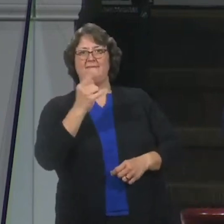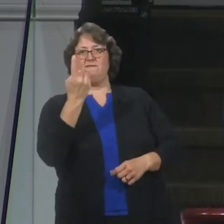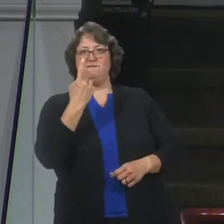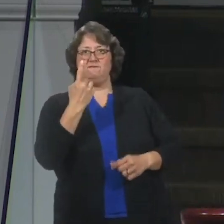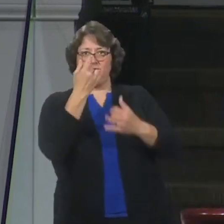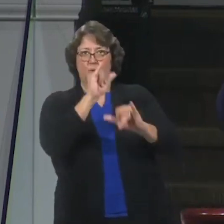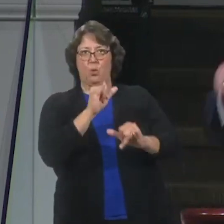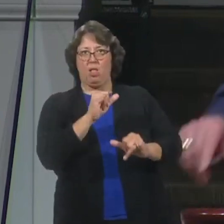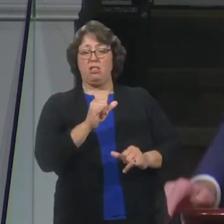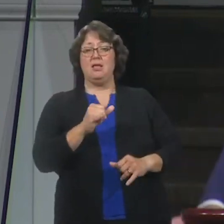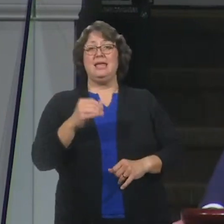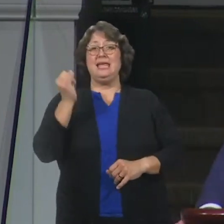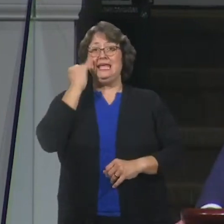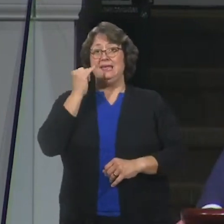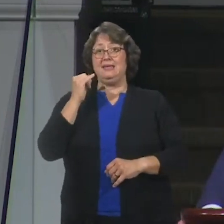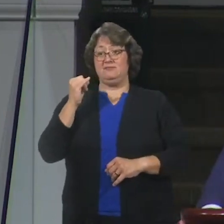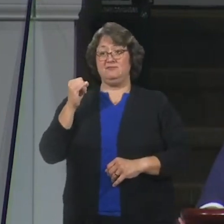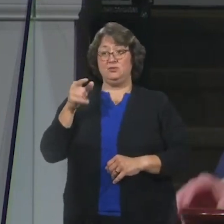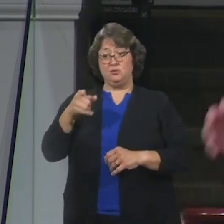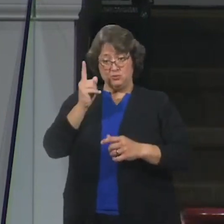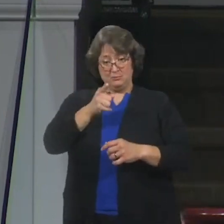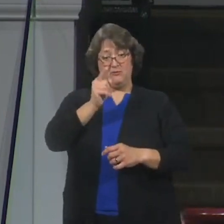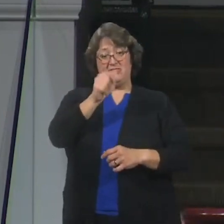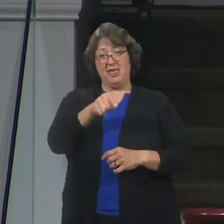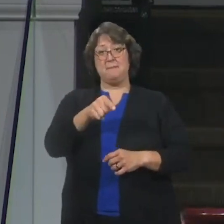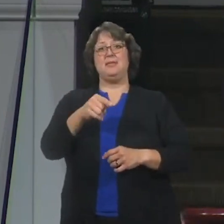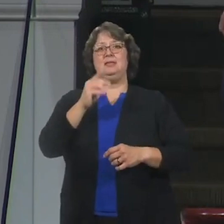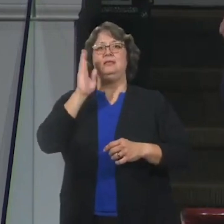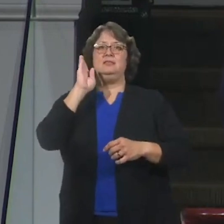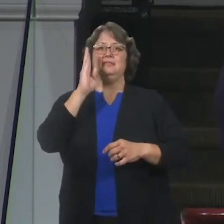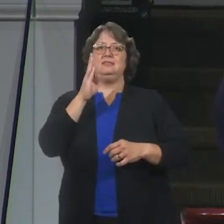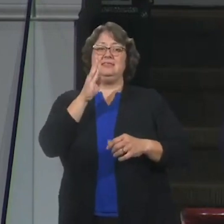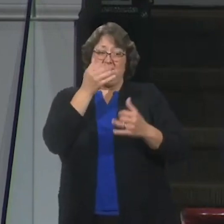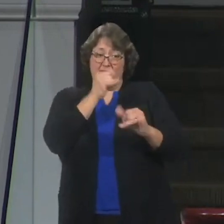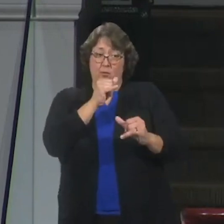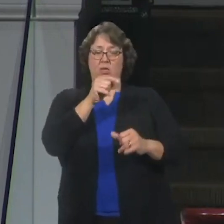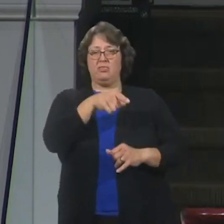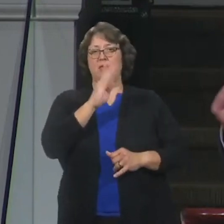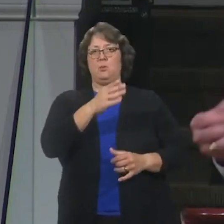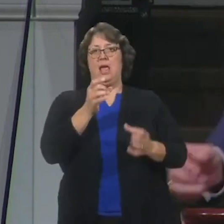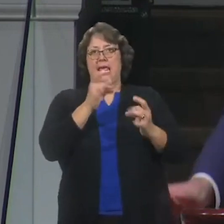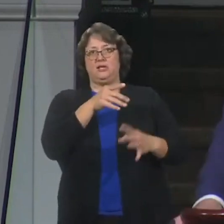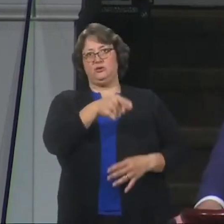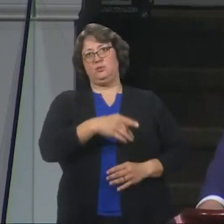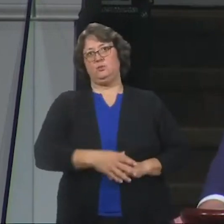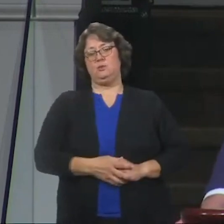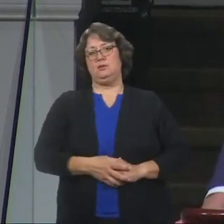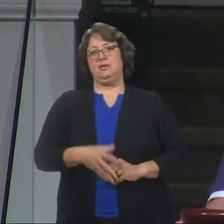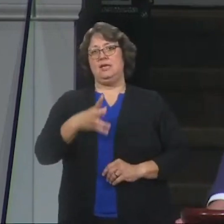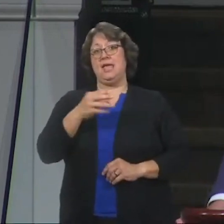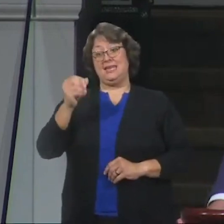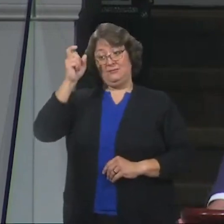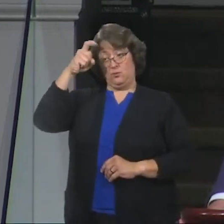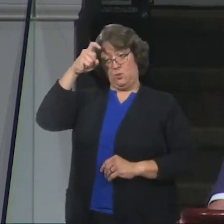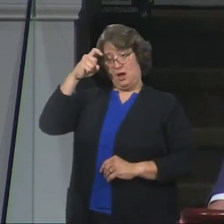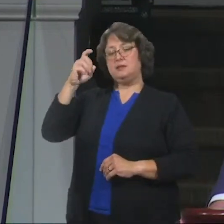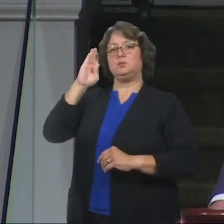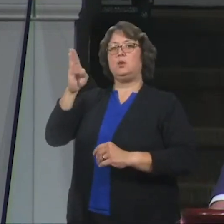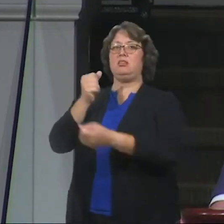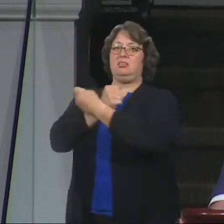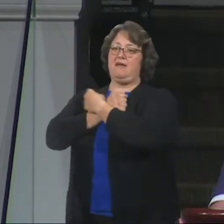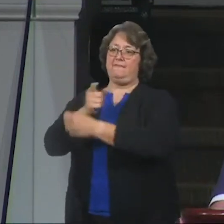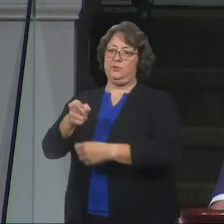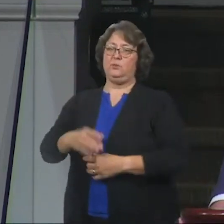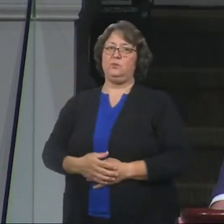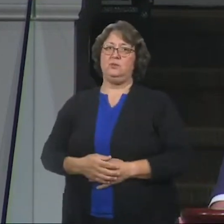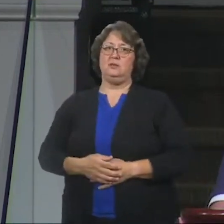if you try to reprove him. But someone who is wise will love the reprover. Look at the last one we'll give you on this talk very quickly.